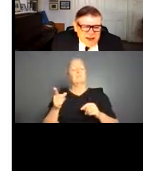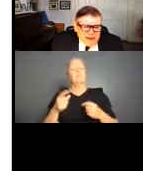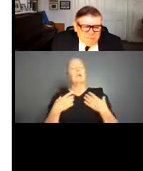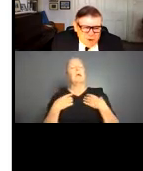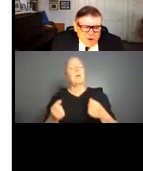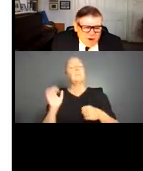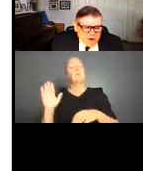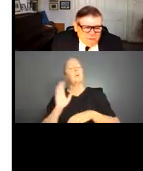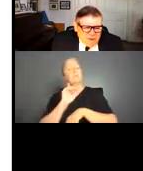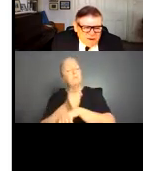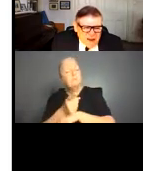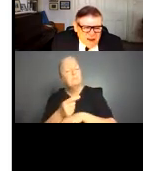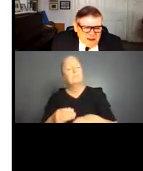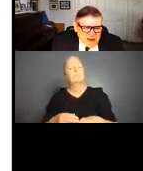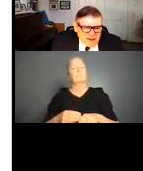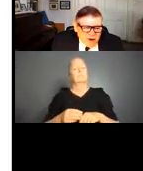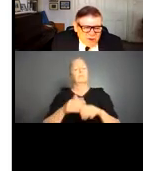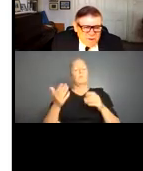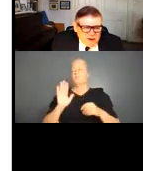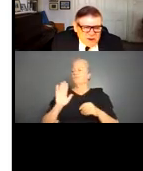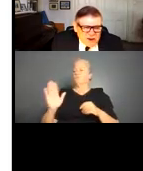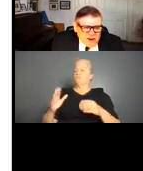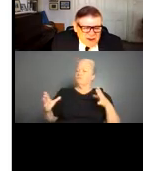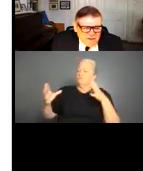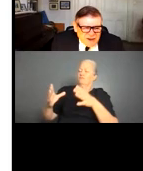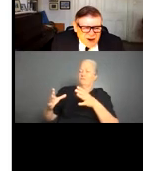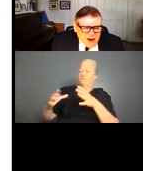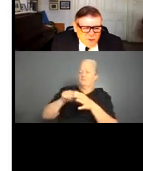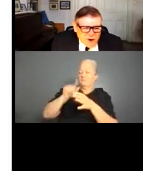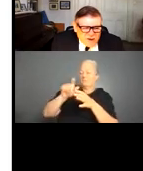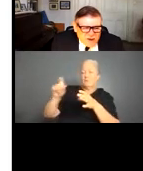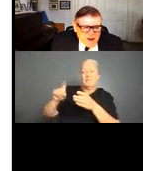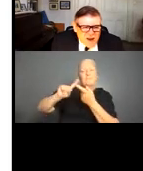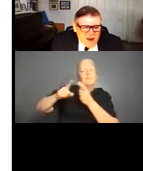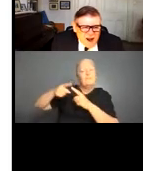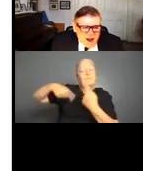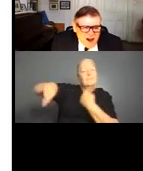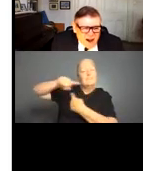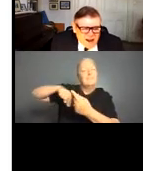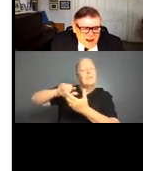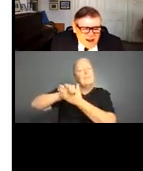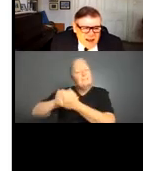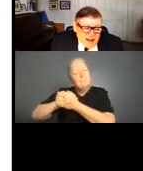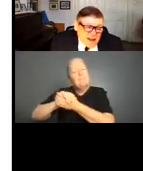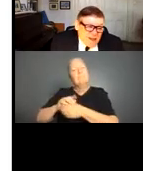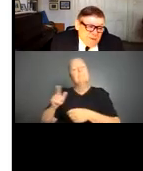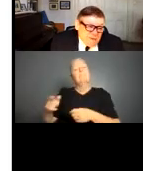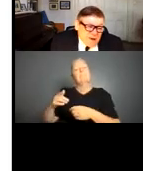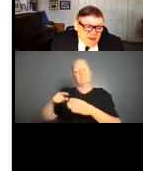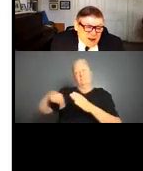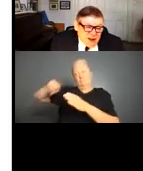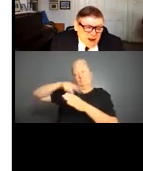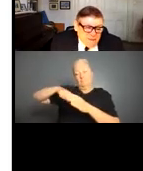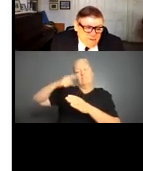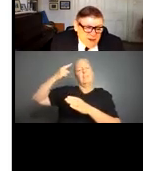is a support group that does what the person at the center of the circle wants. And the people